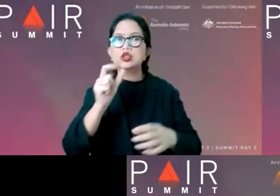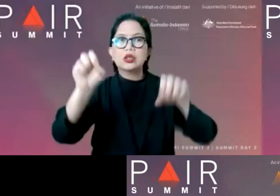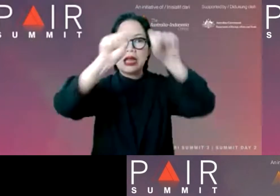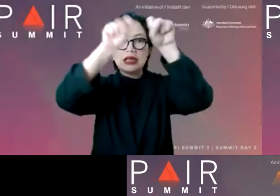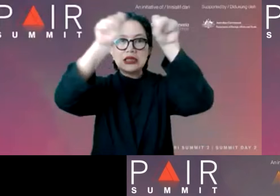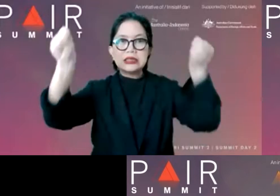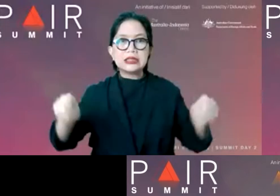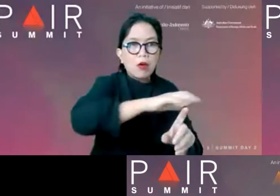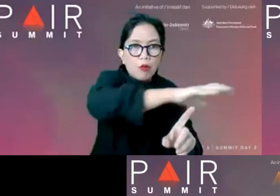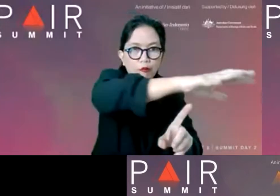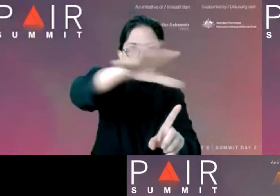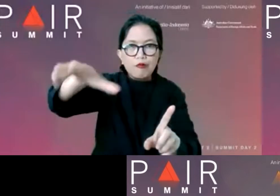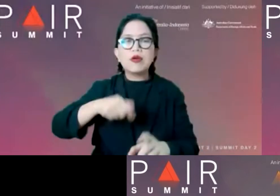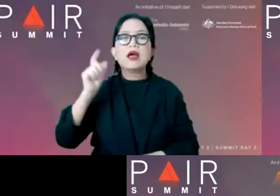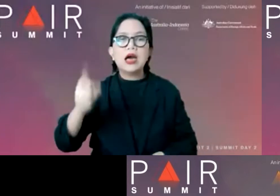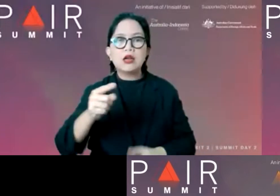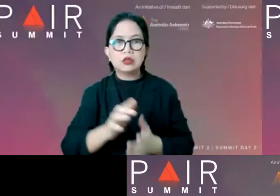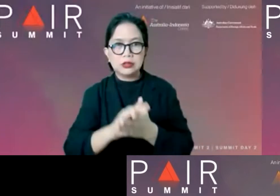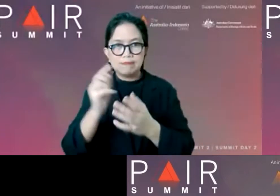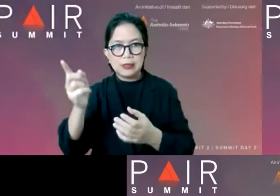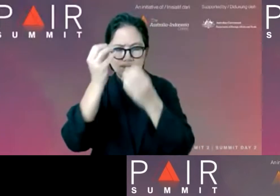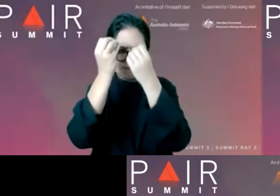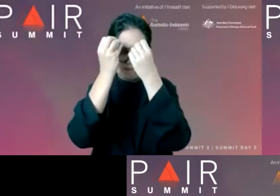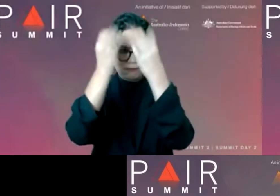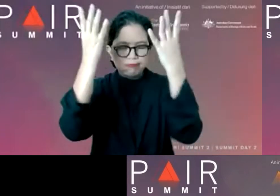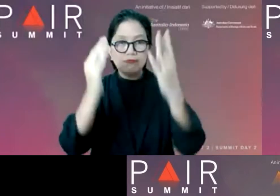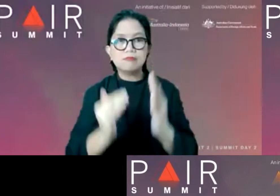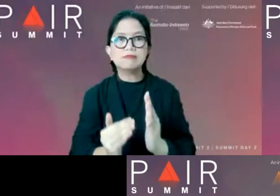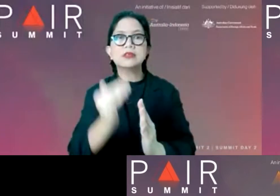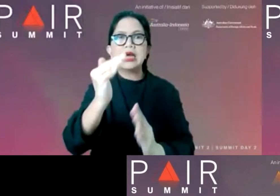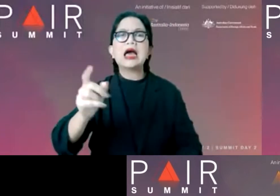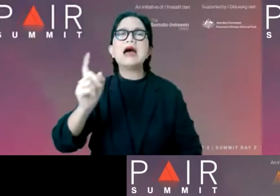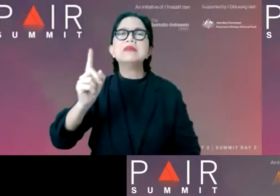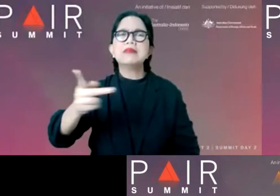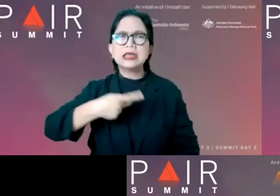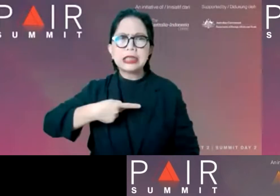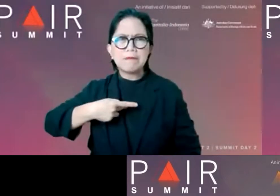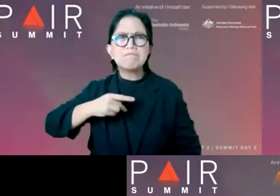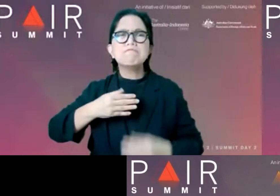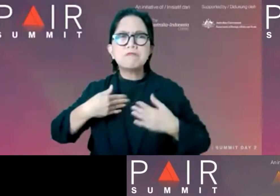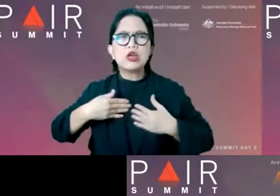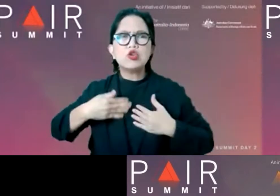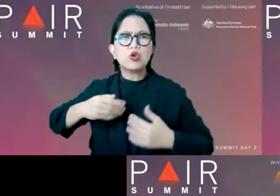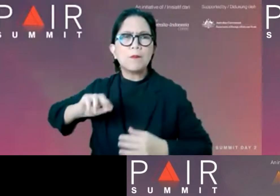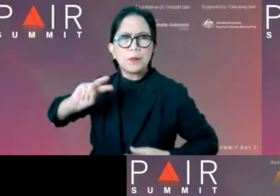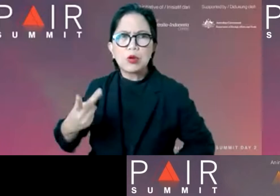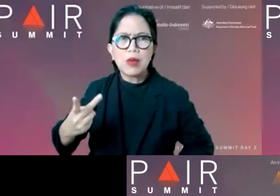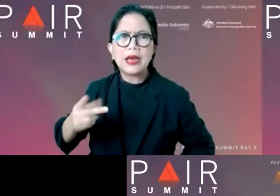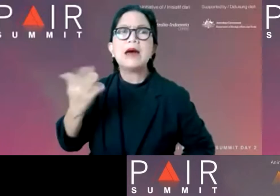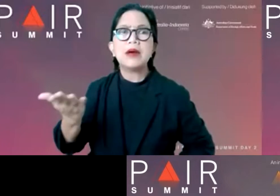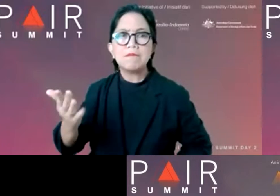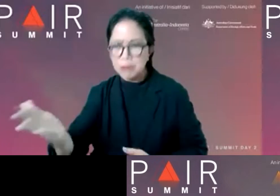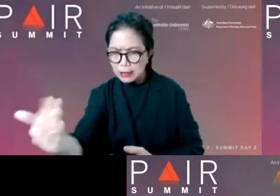the awareness of why we need such a change and involve all the key stakeholders so early enough in the